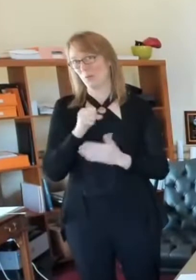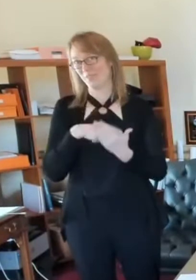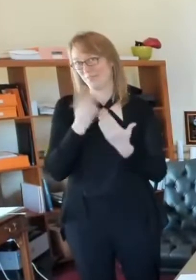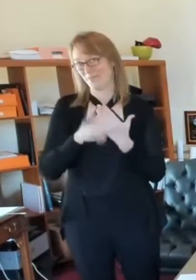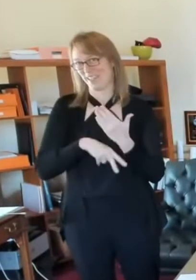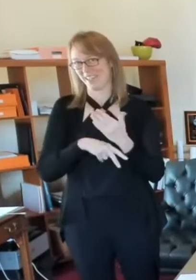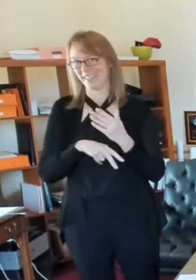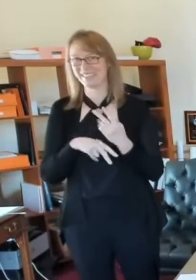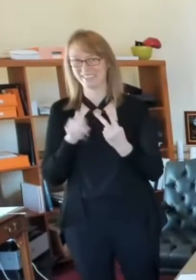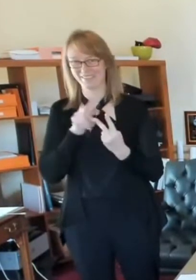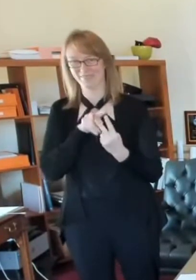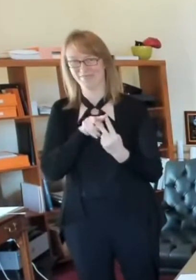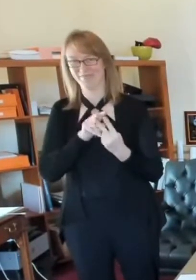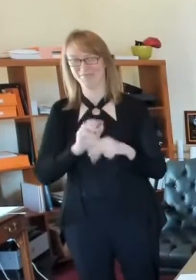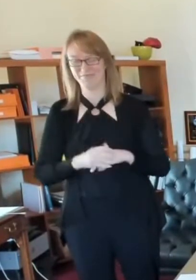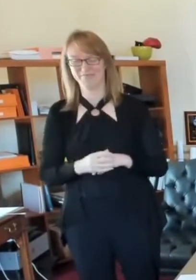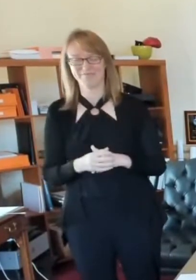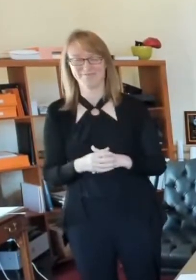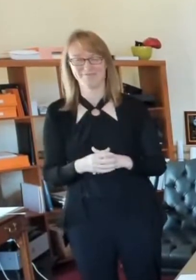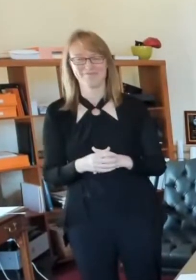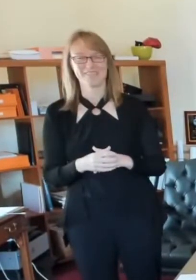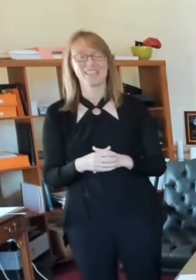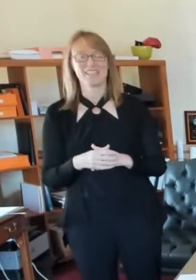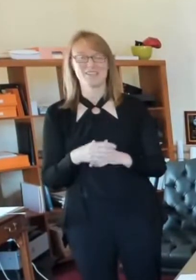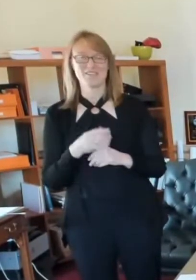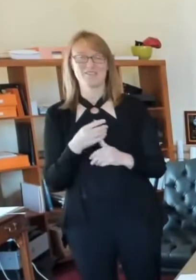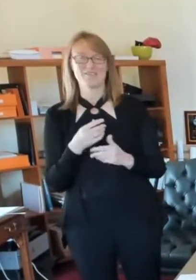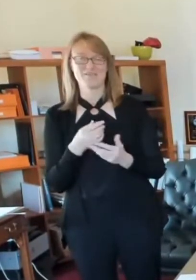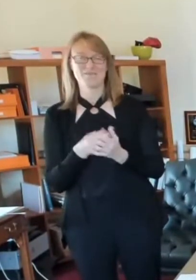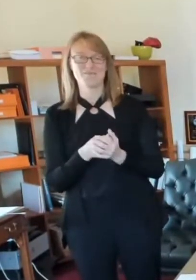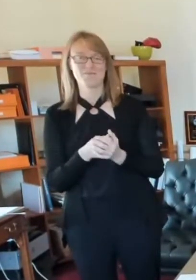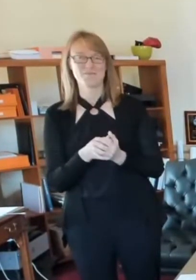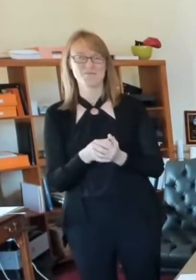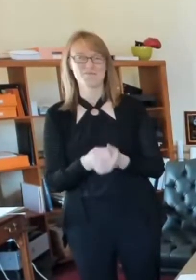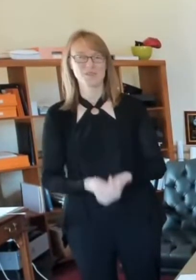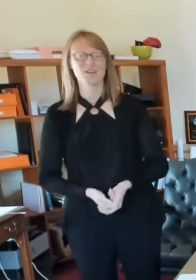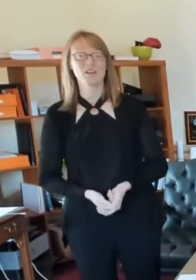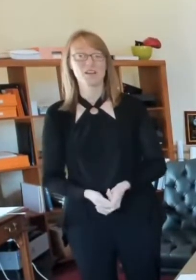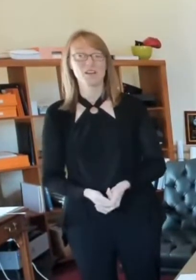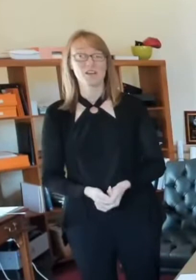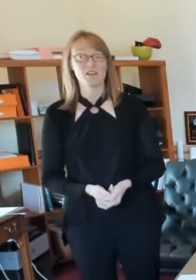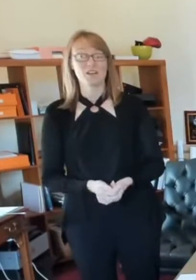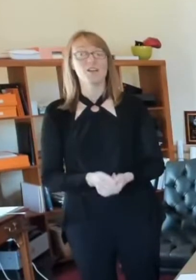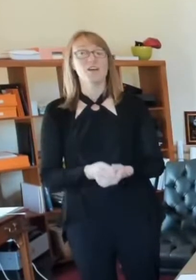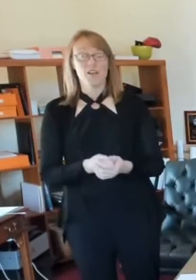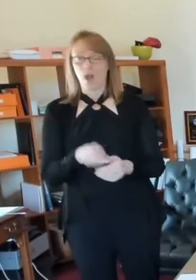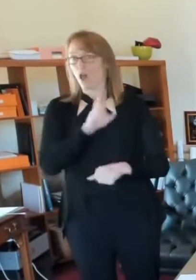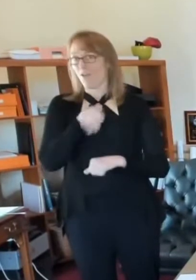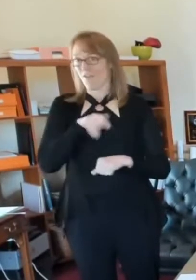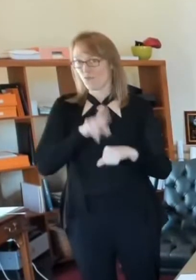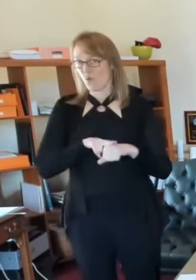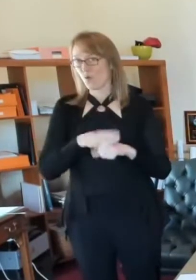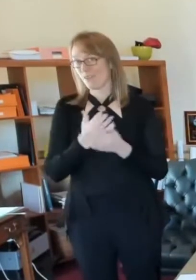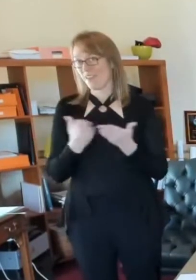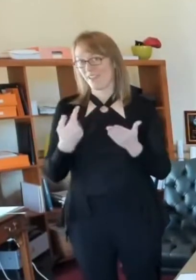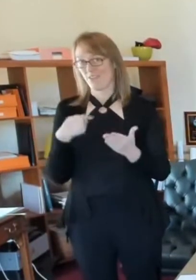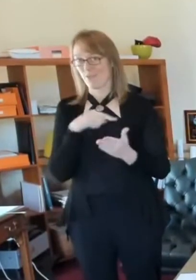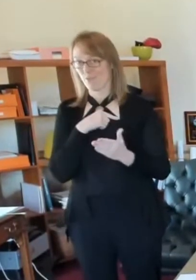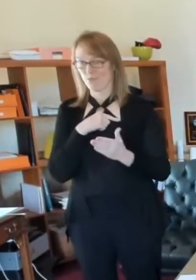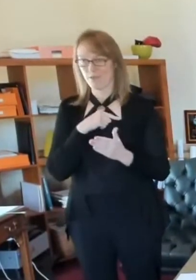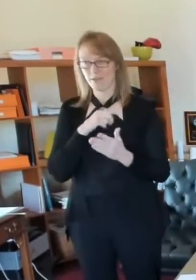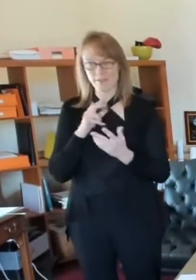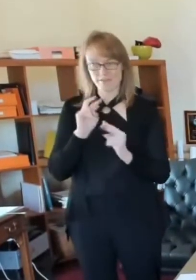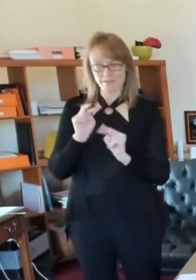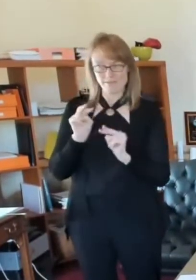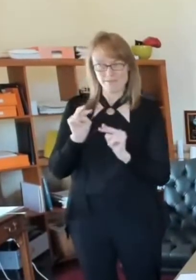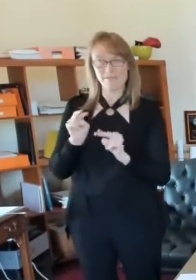we talked about last week. And of course, the thing that's getting the most attention and the most traction, and we're